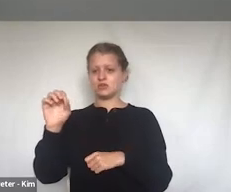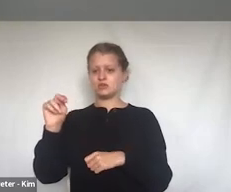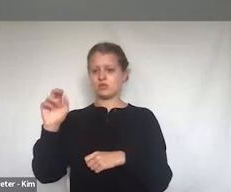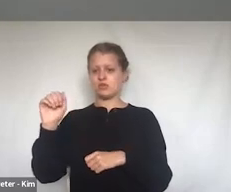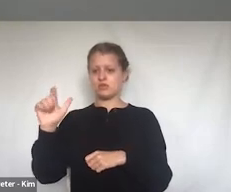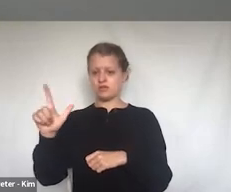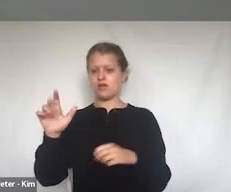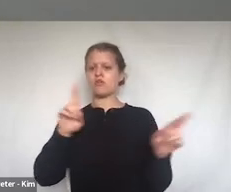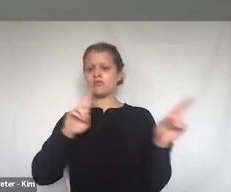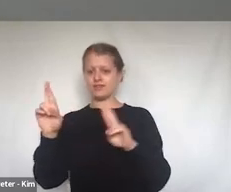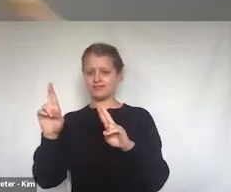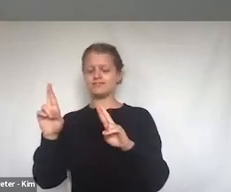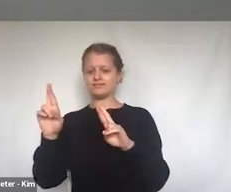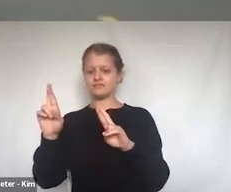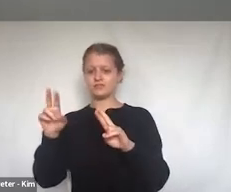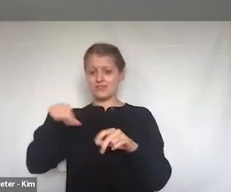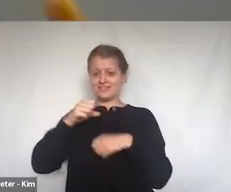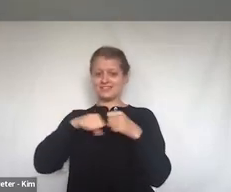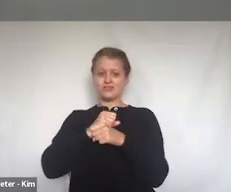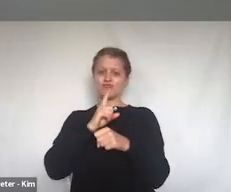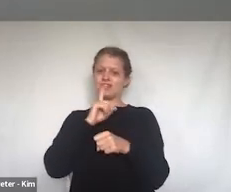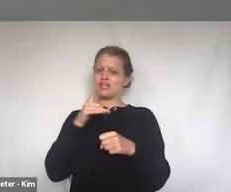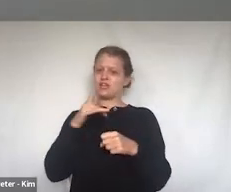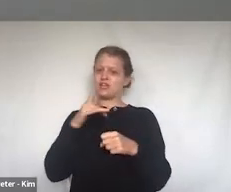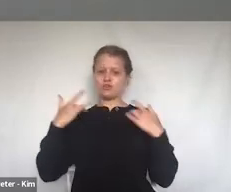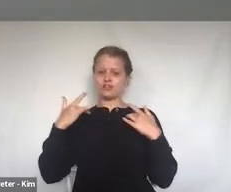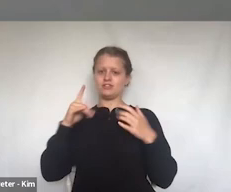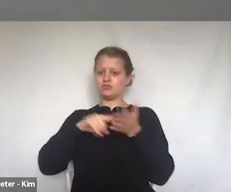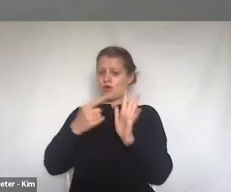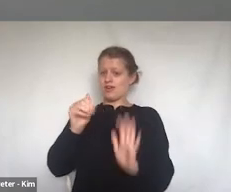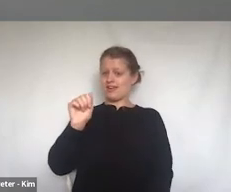very early this year, very early, late April, early May,